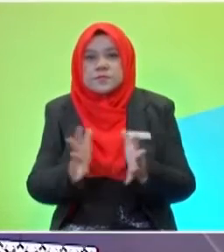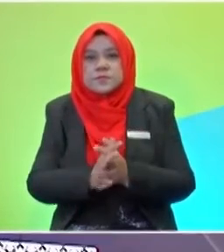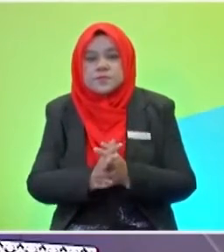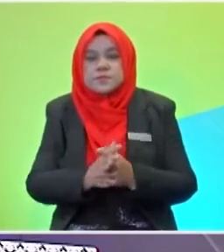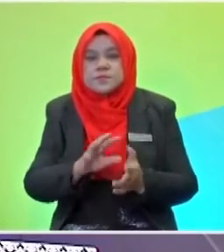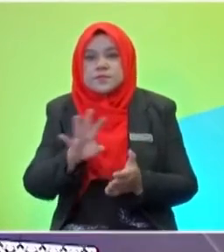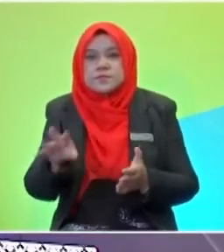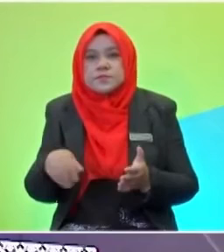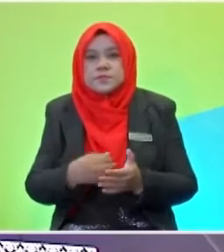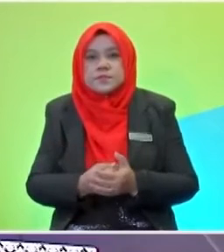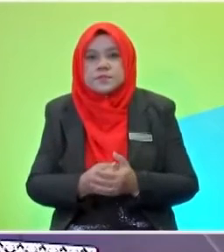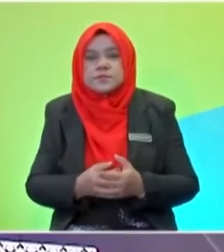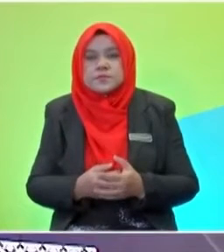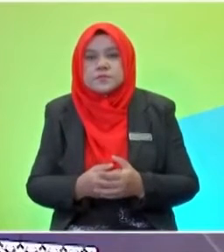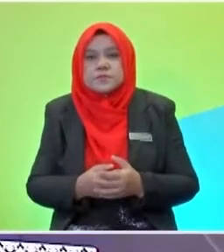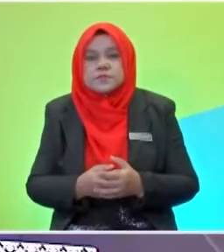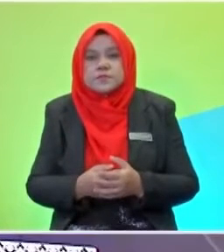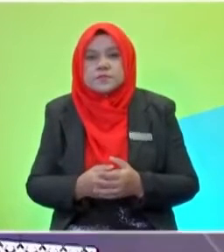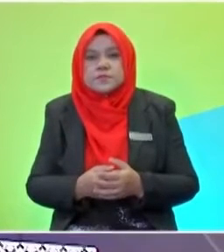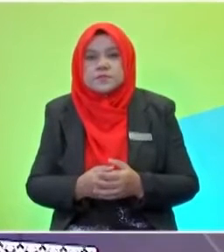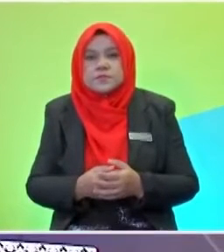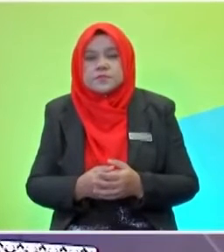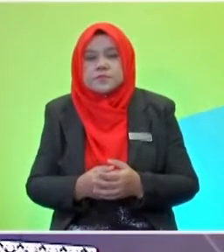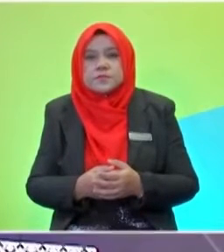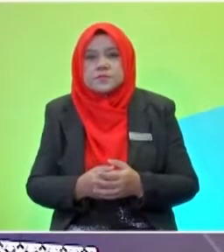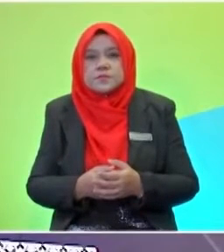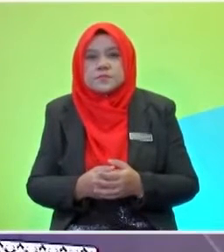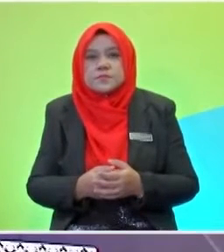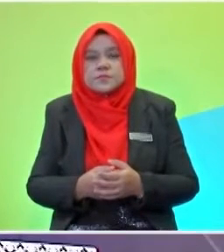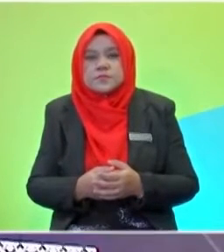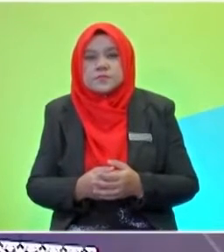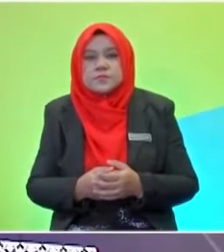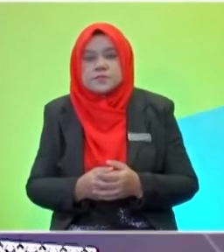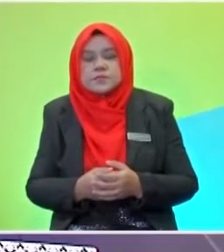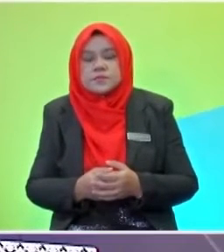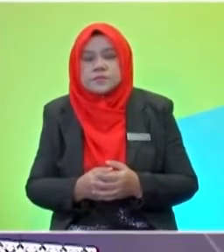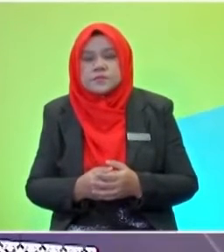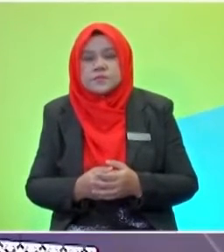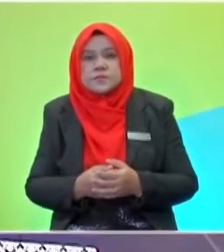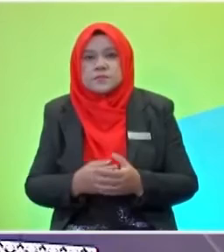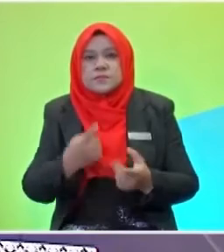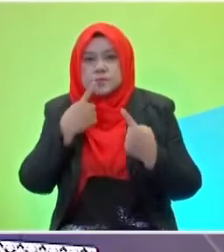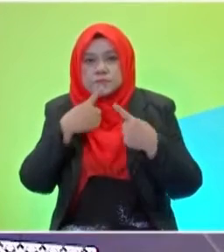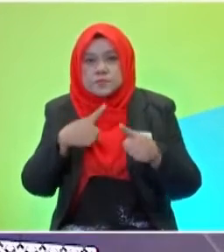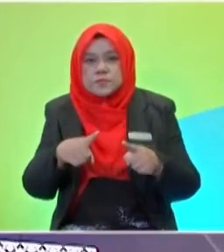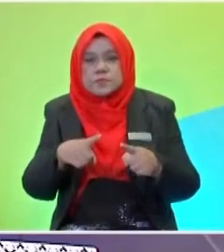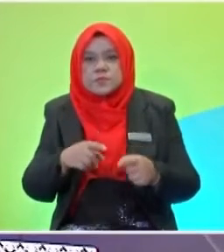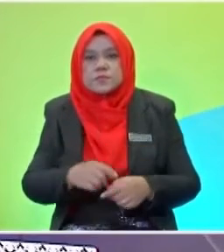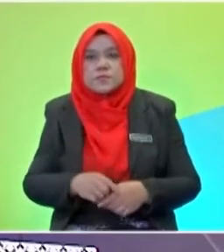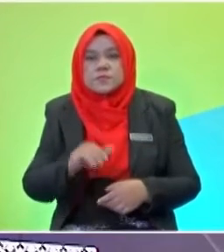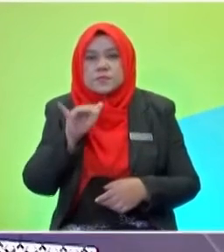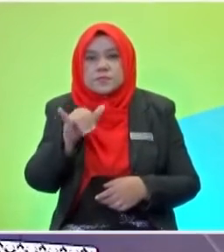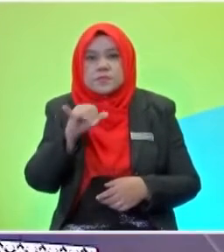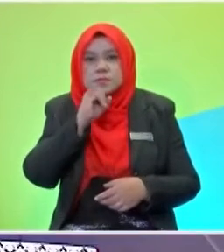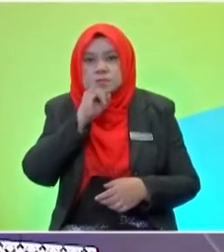2. 11, 13, and 3. So the answer for Y